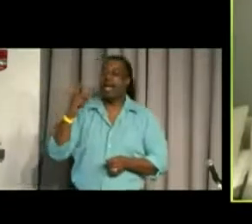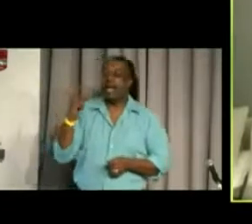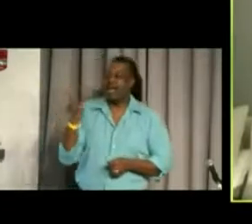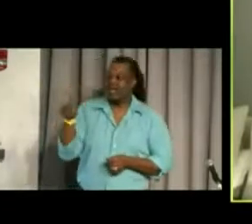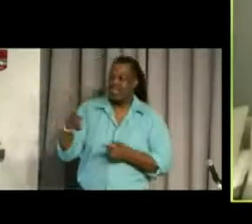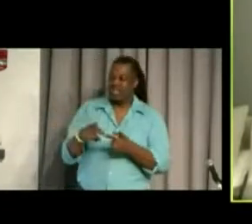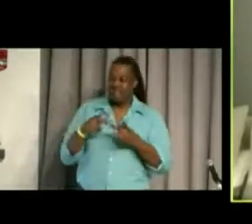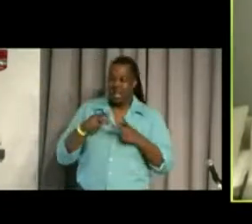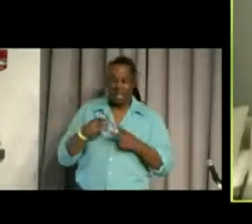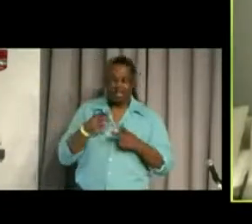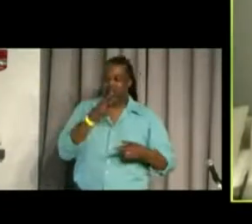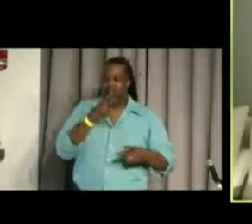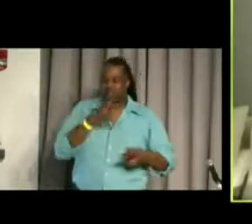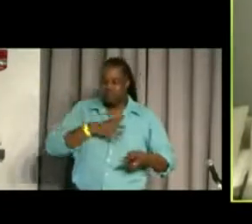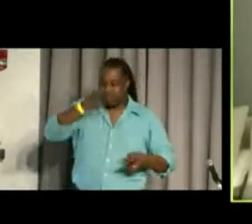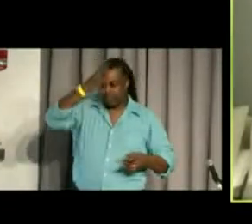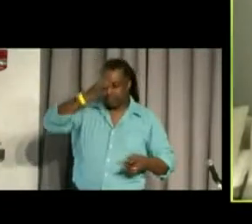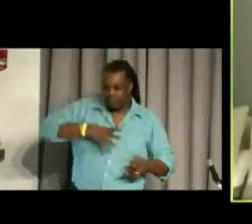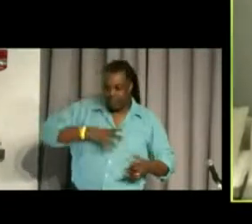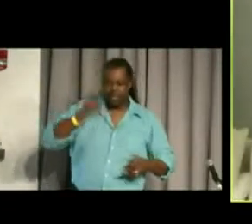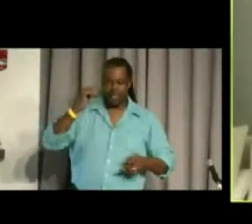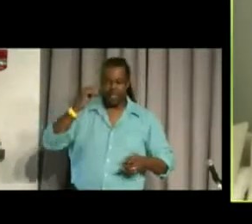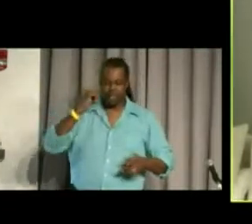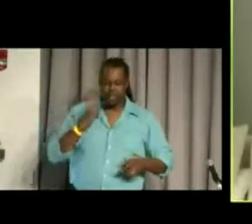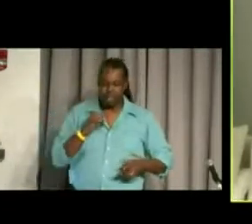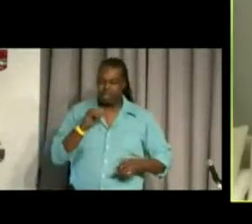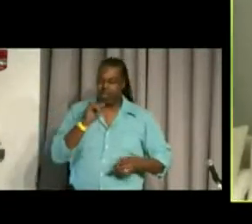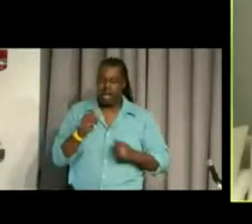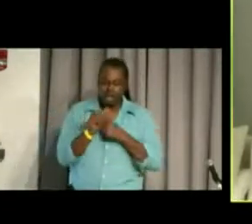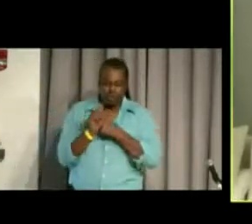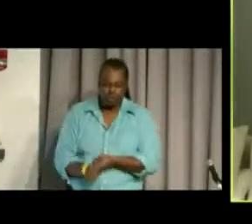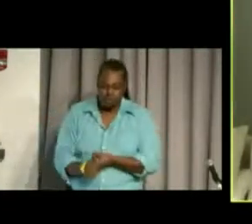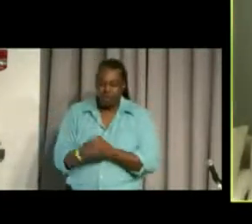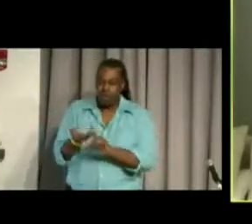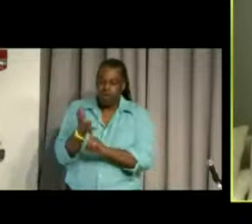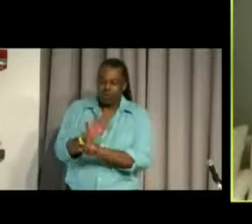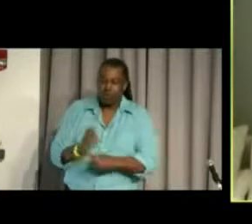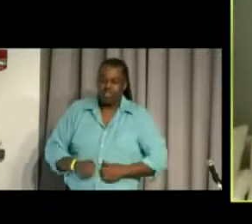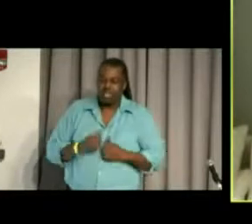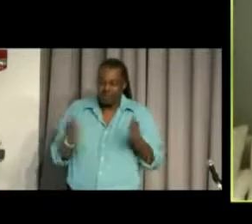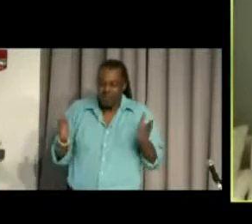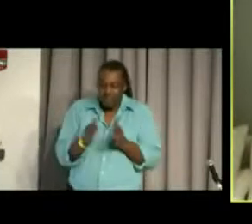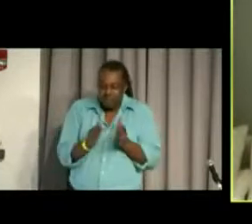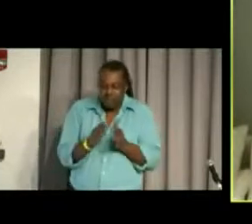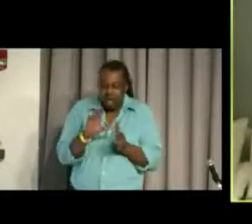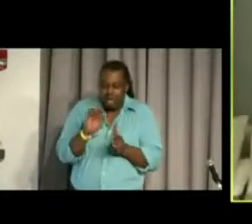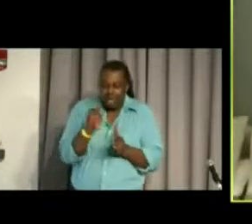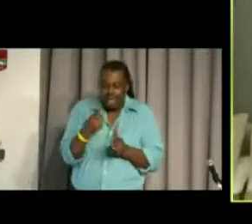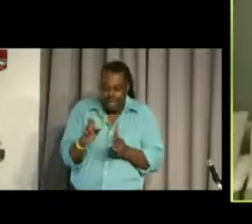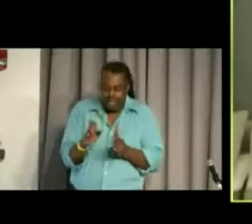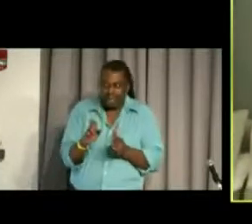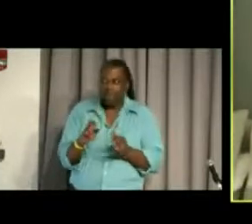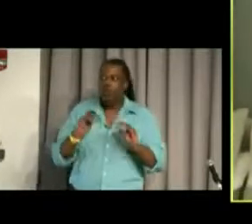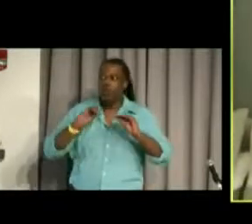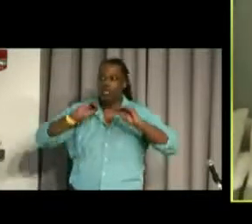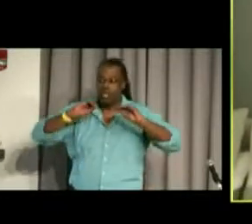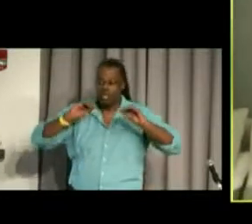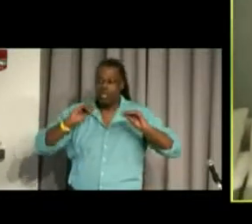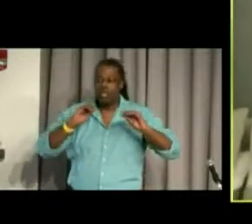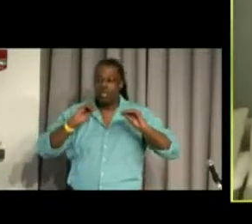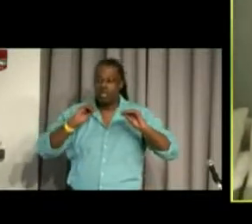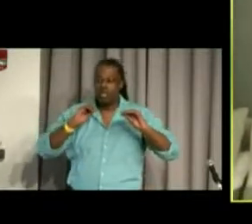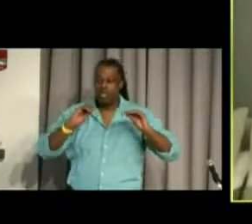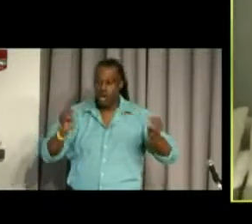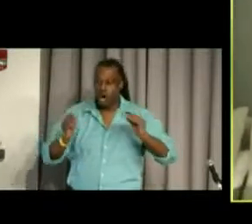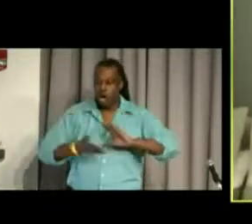youth, gender nonconforming people were forced to live in small cages with raw sewage and human feces, no running water,